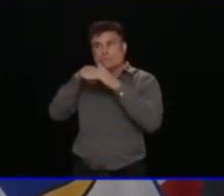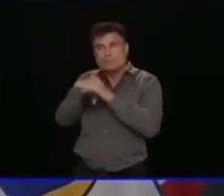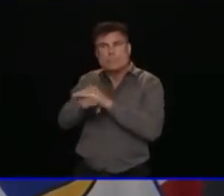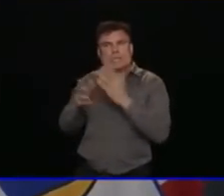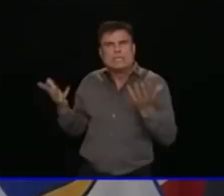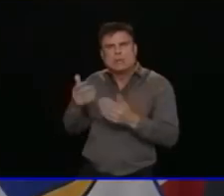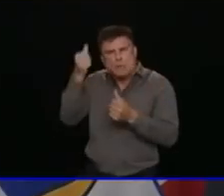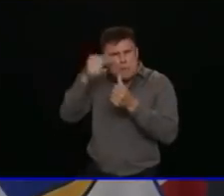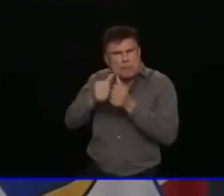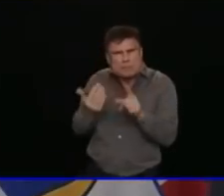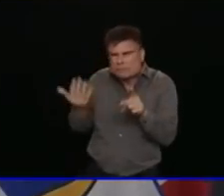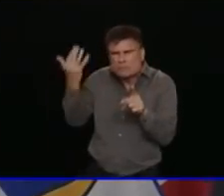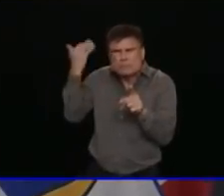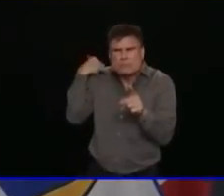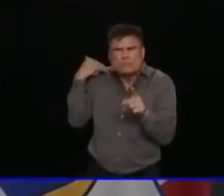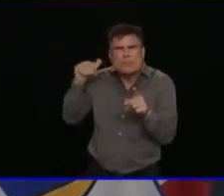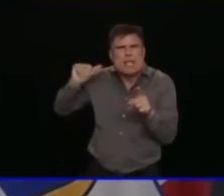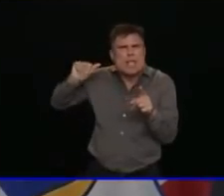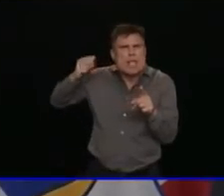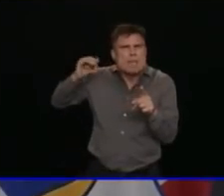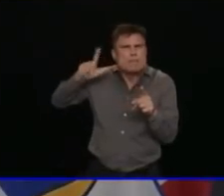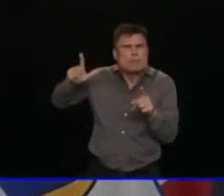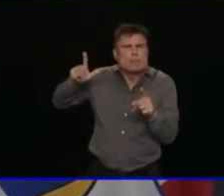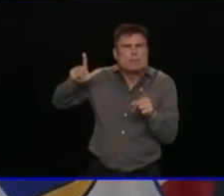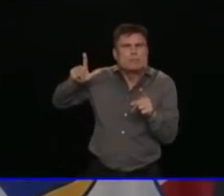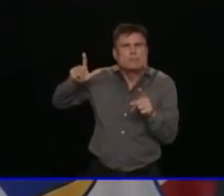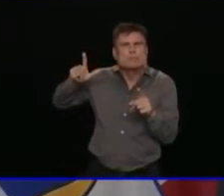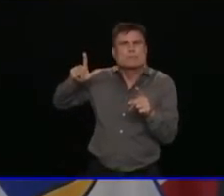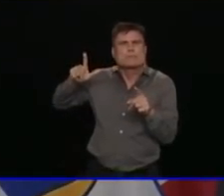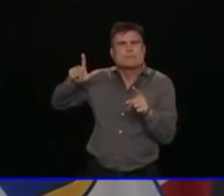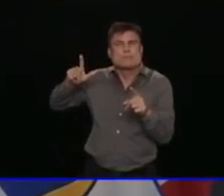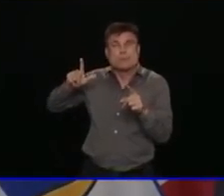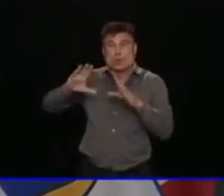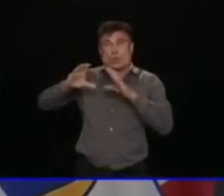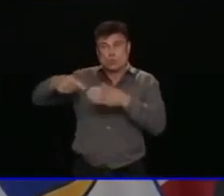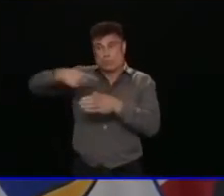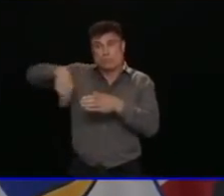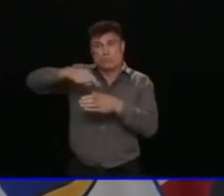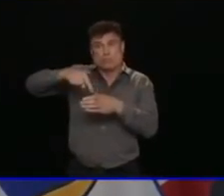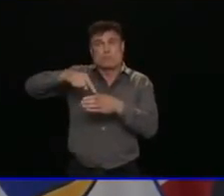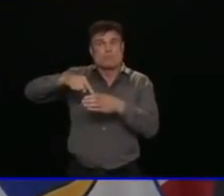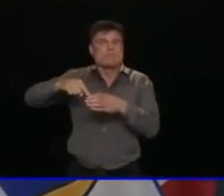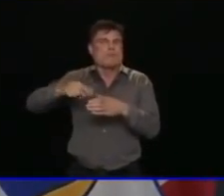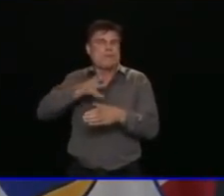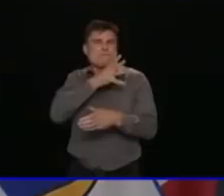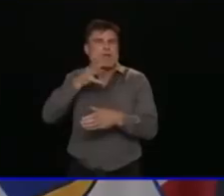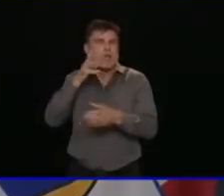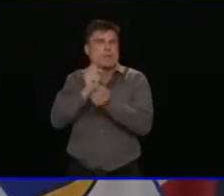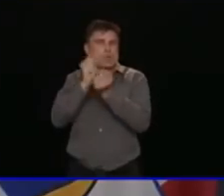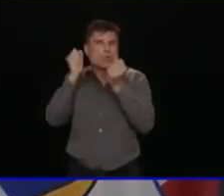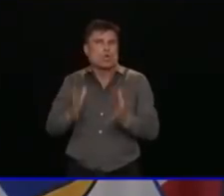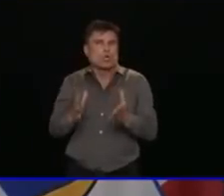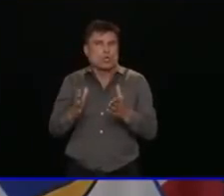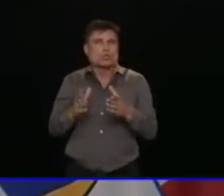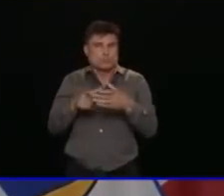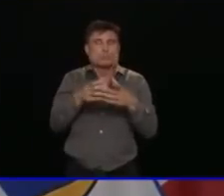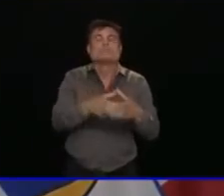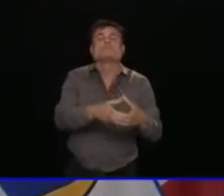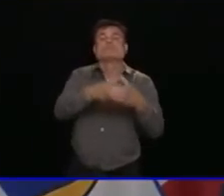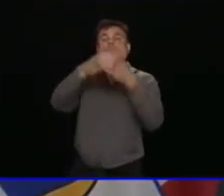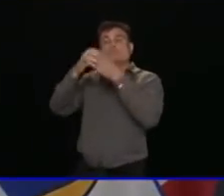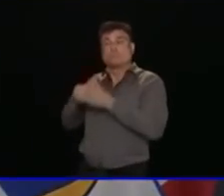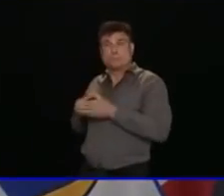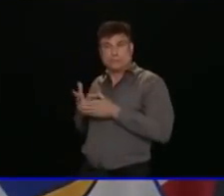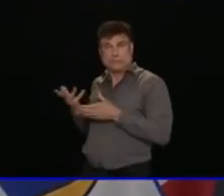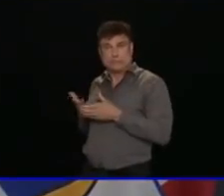April. The fact that we have isolated people when they've come, temporary foreign workers when they come, separate from